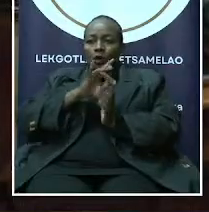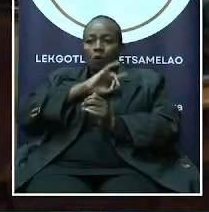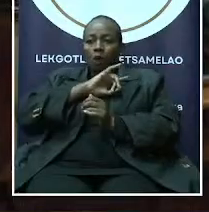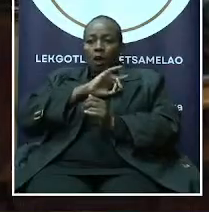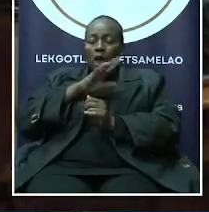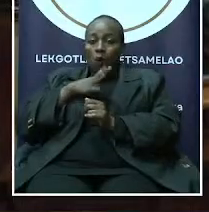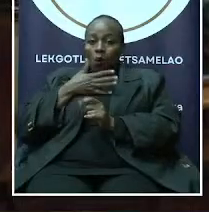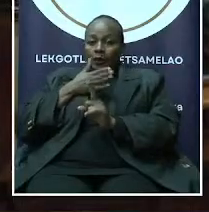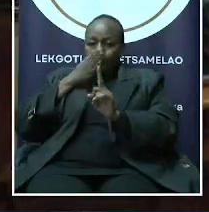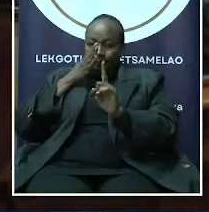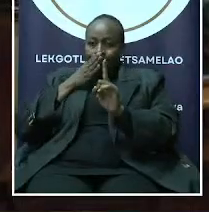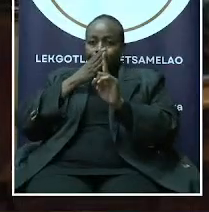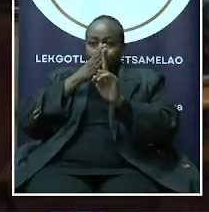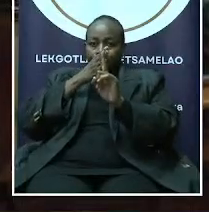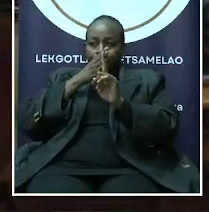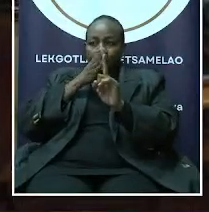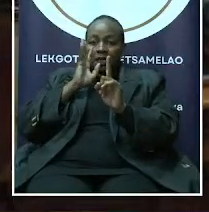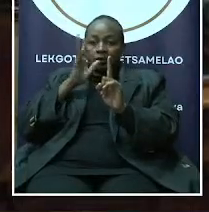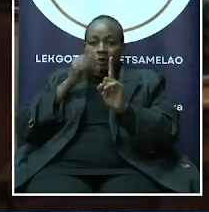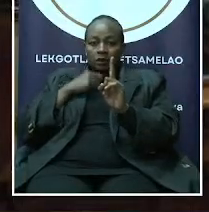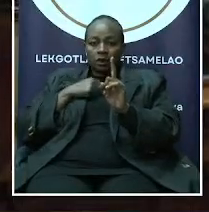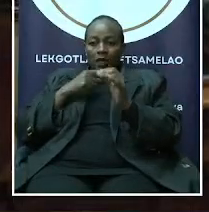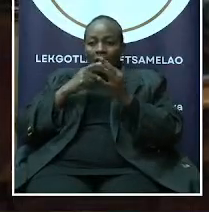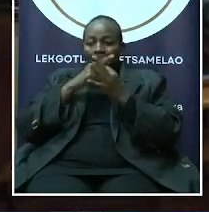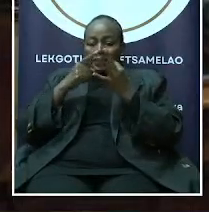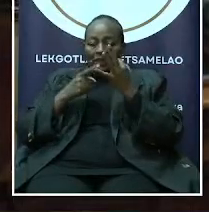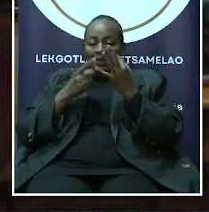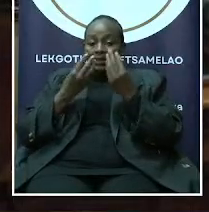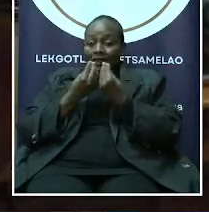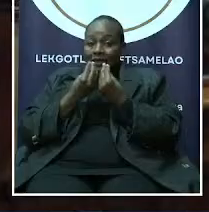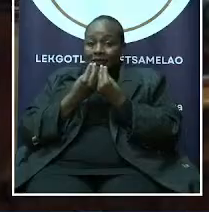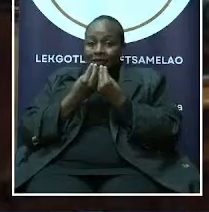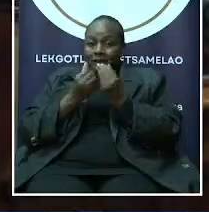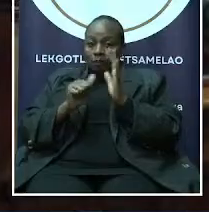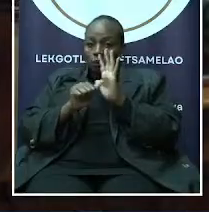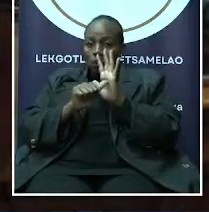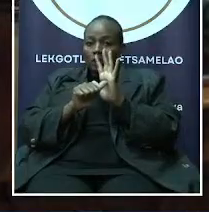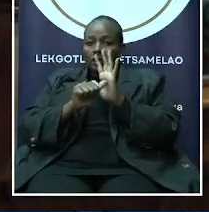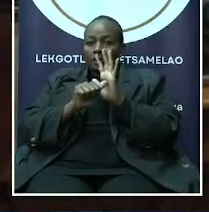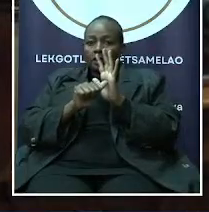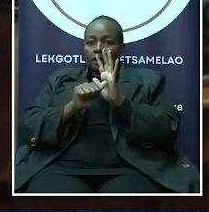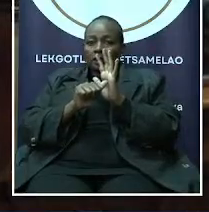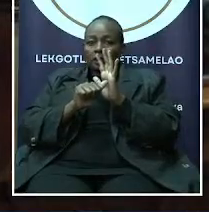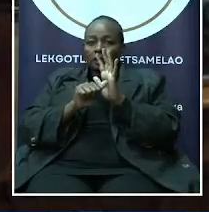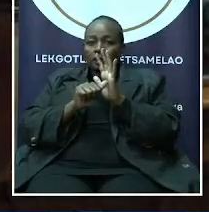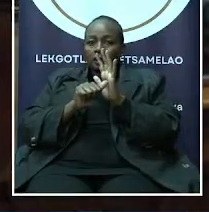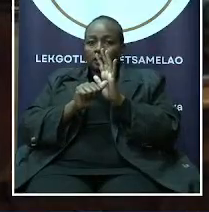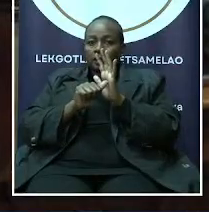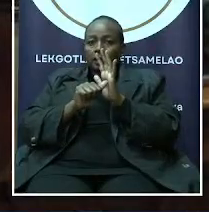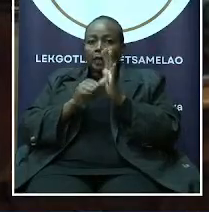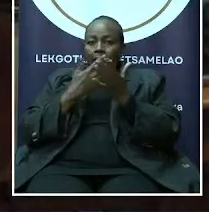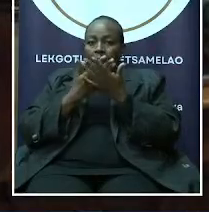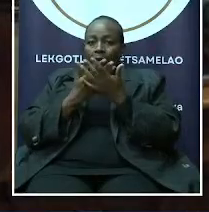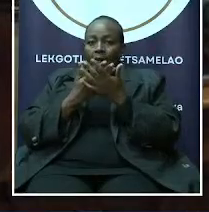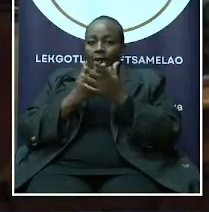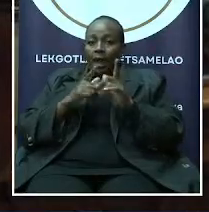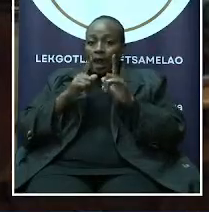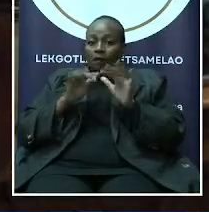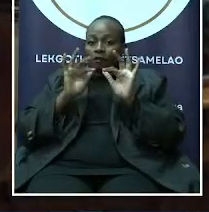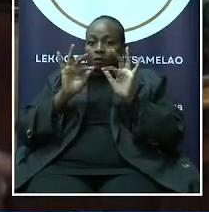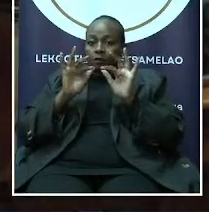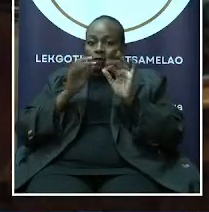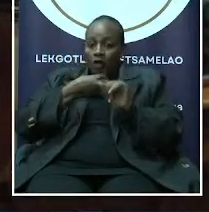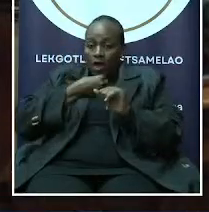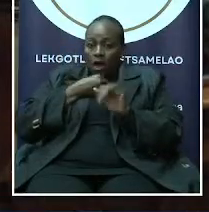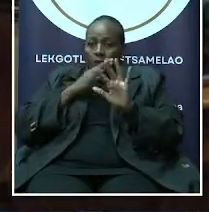and concise. It's 3 very simple things that would change the life of a young person in every